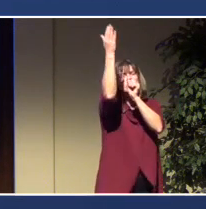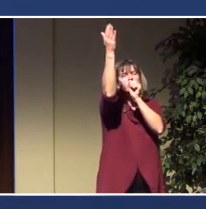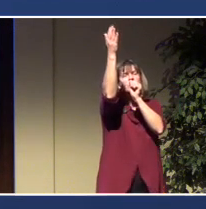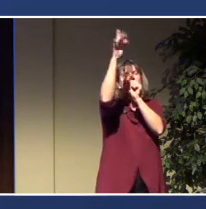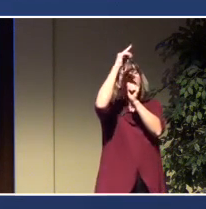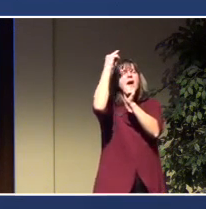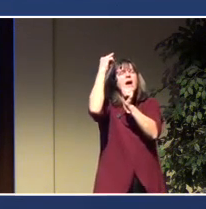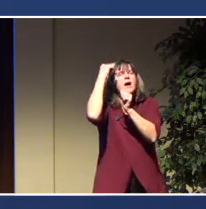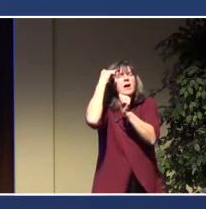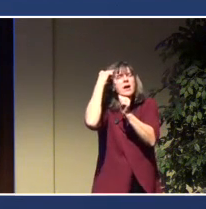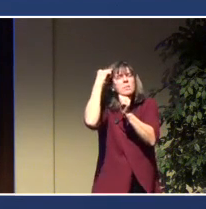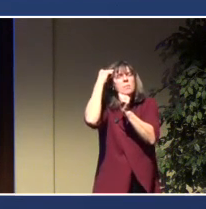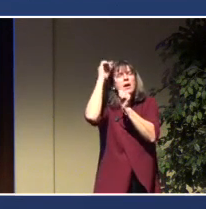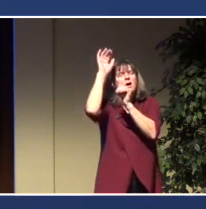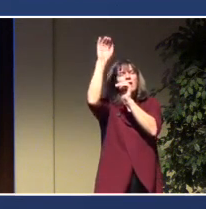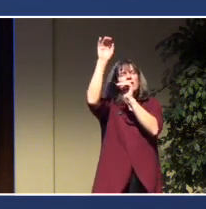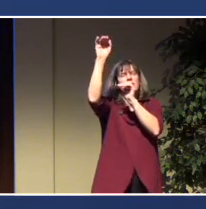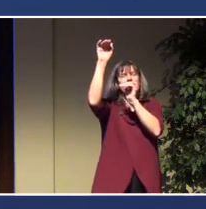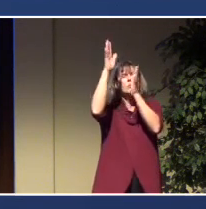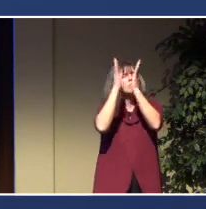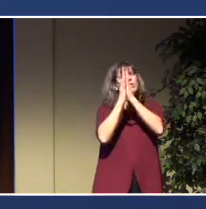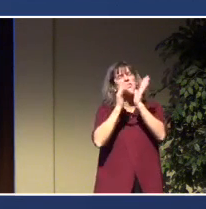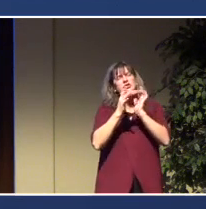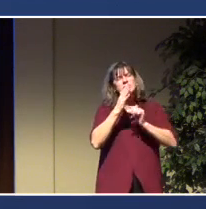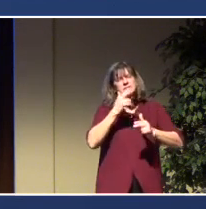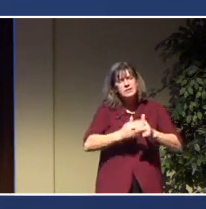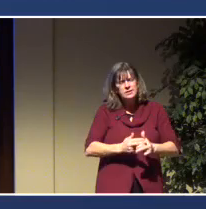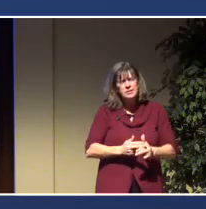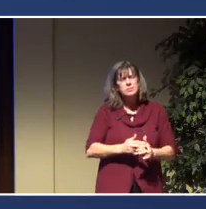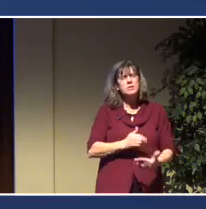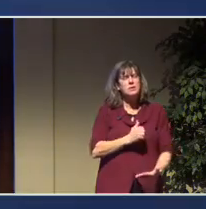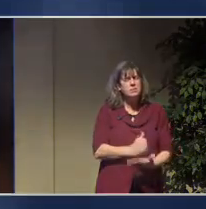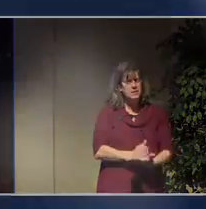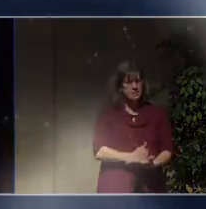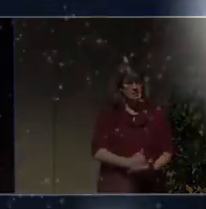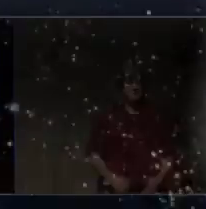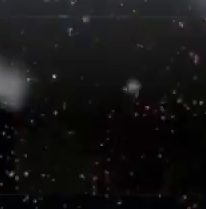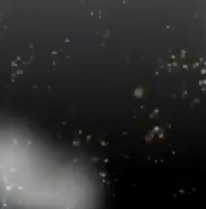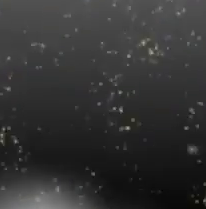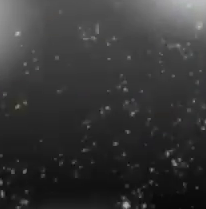I pray that in Jesus' name. Amen.